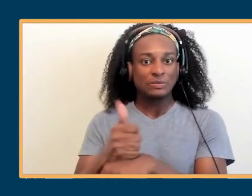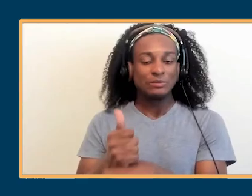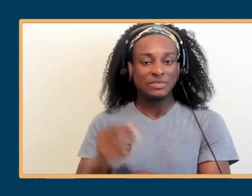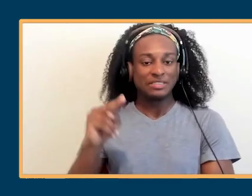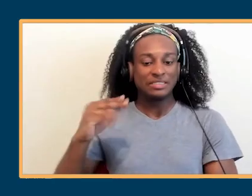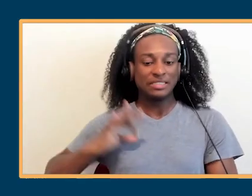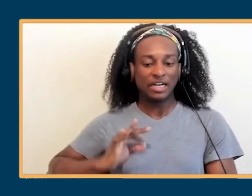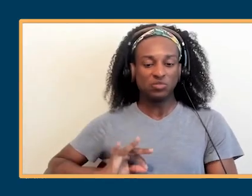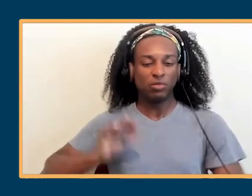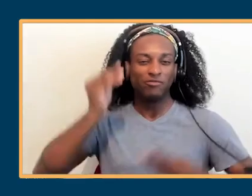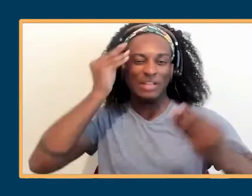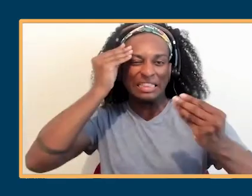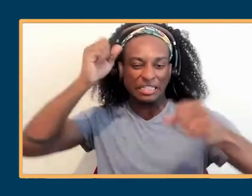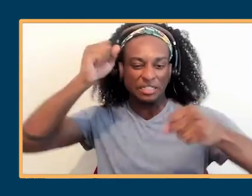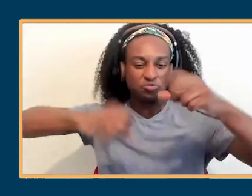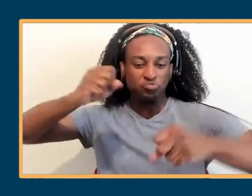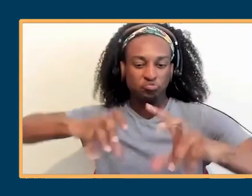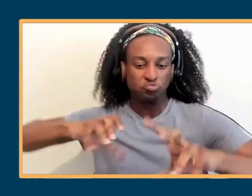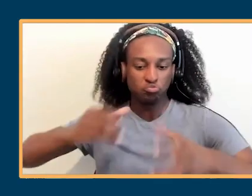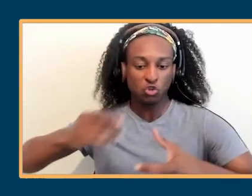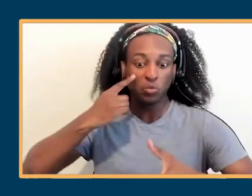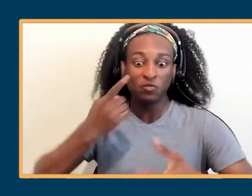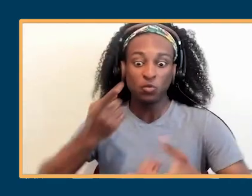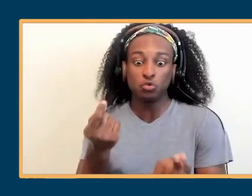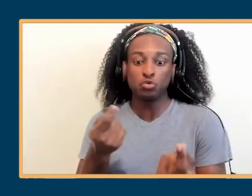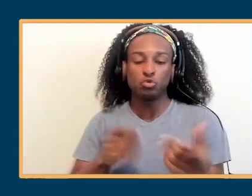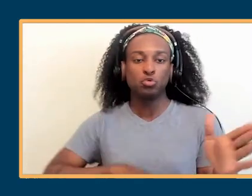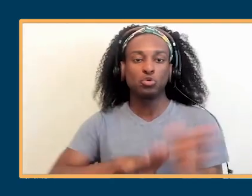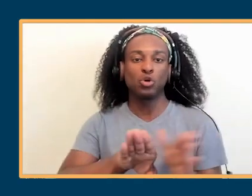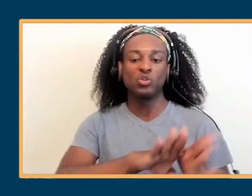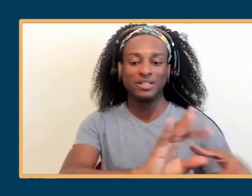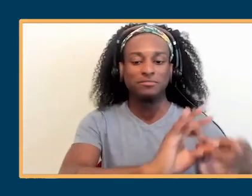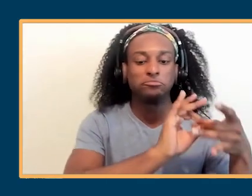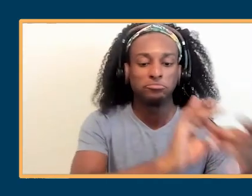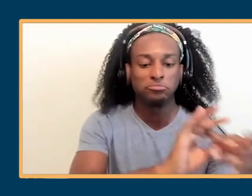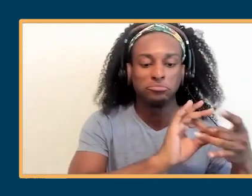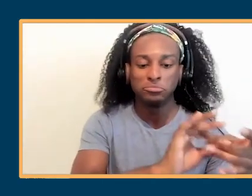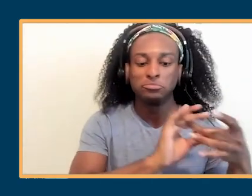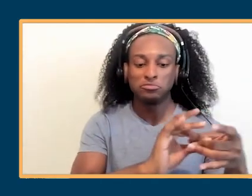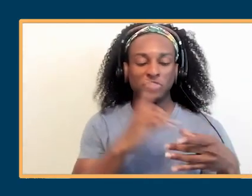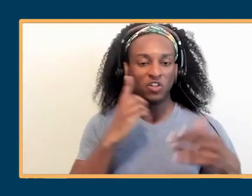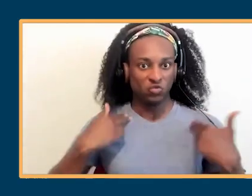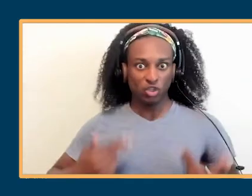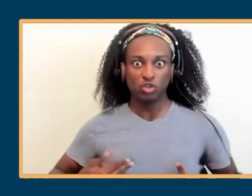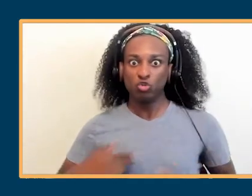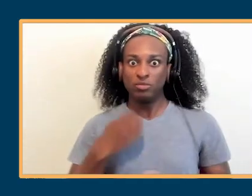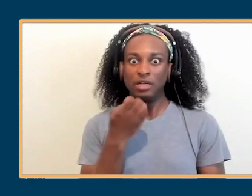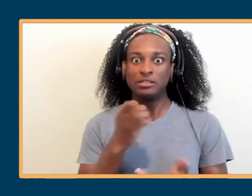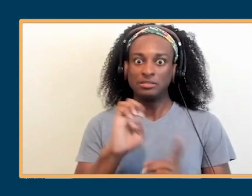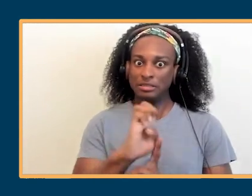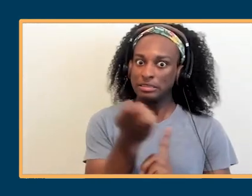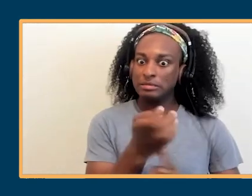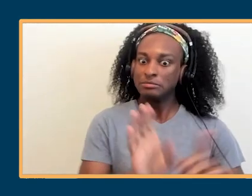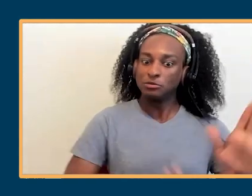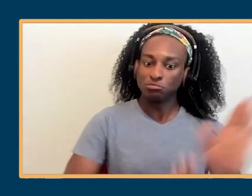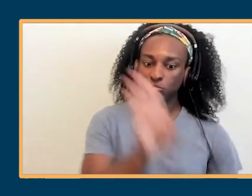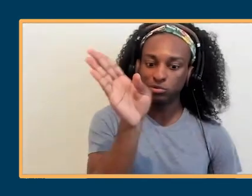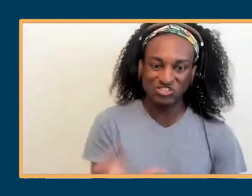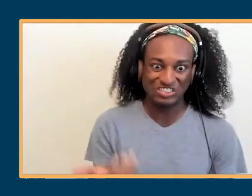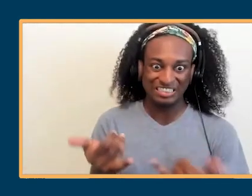human and ecological thriving in a time of profound planetary and